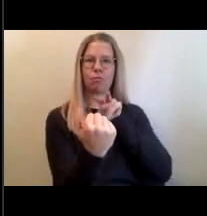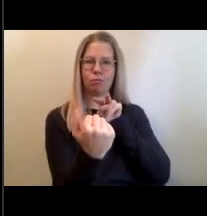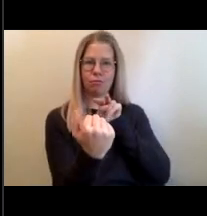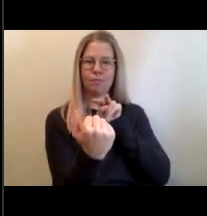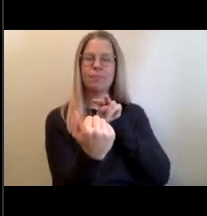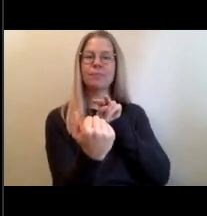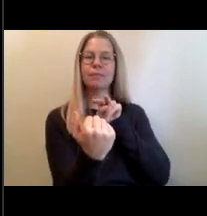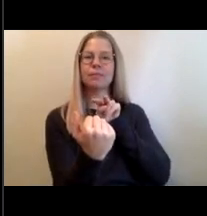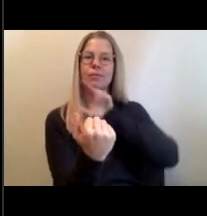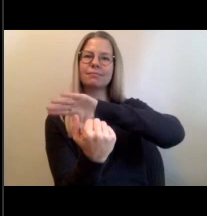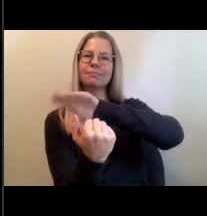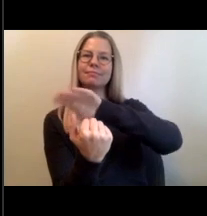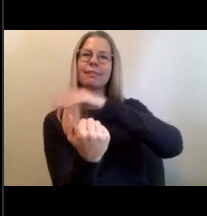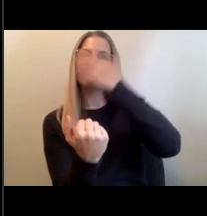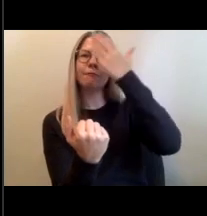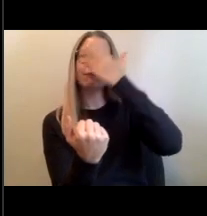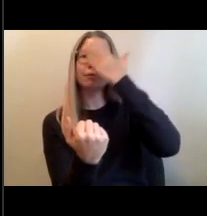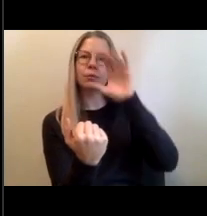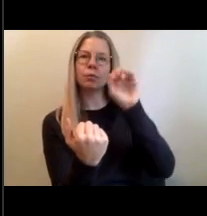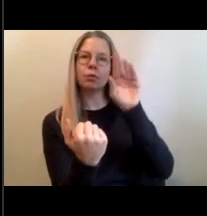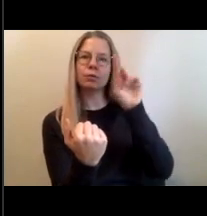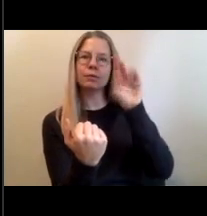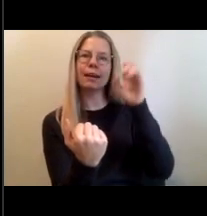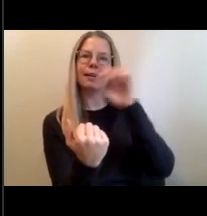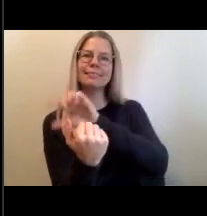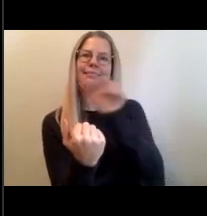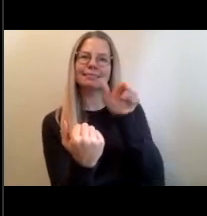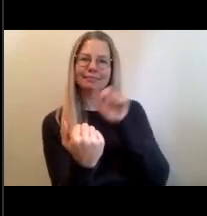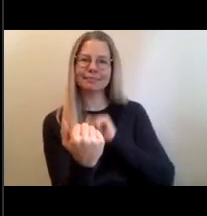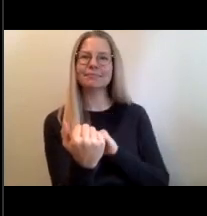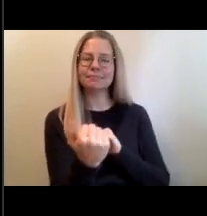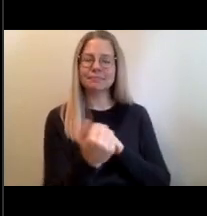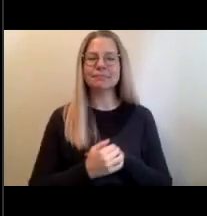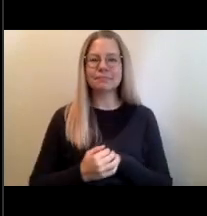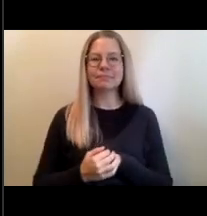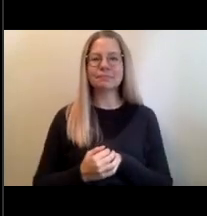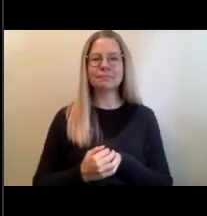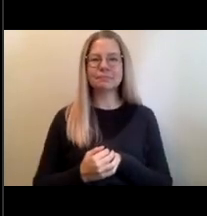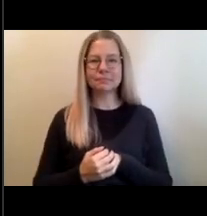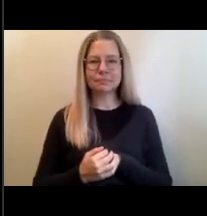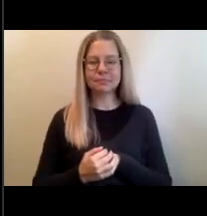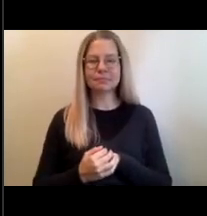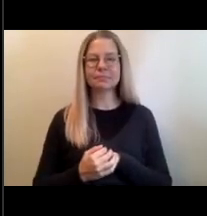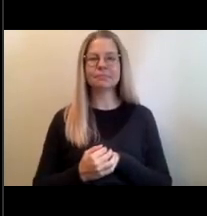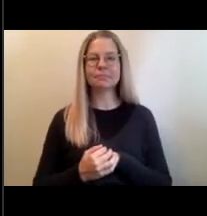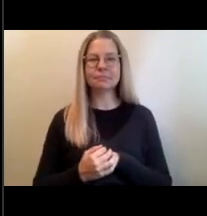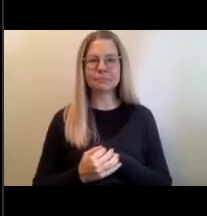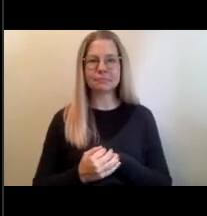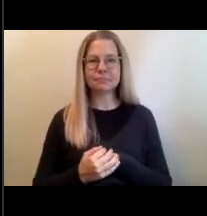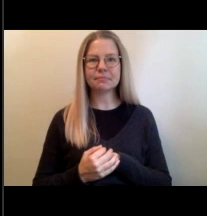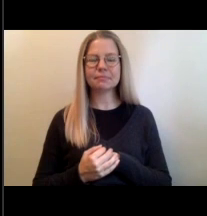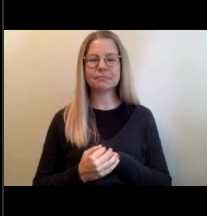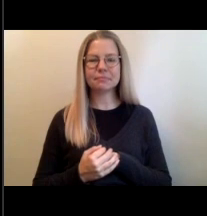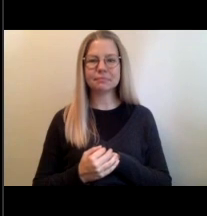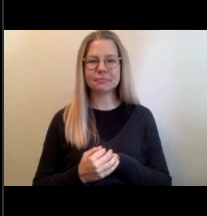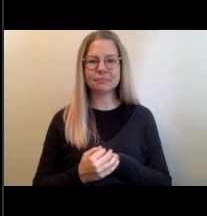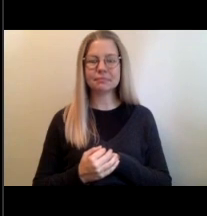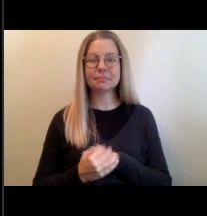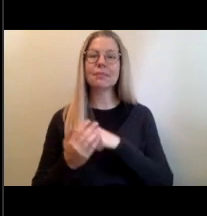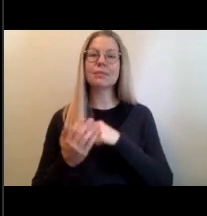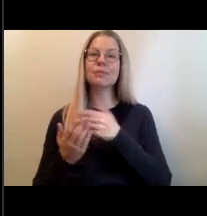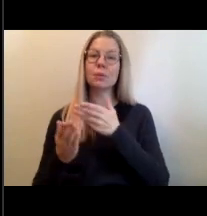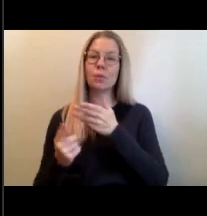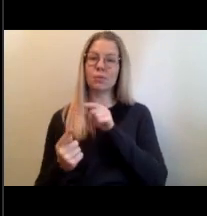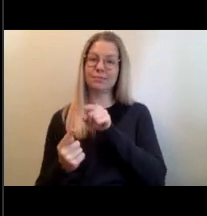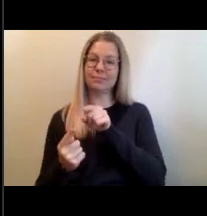I'm just depicting here so that you can visualize it, is that this sleep debt is this accumulation of